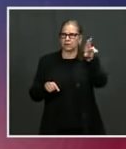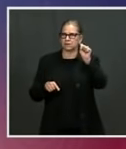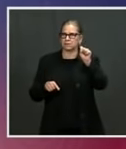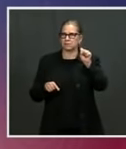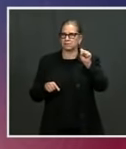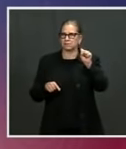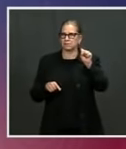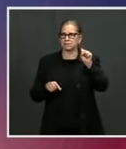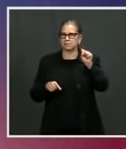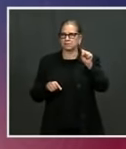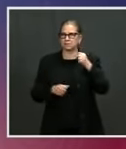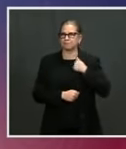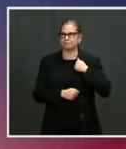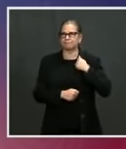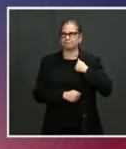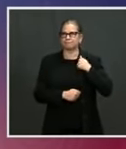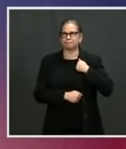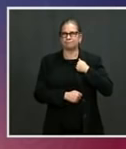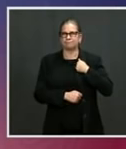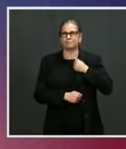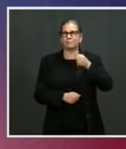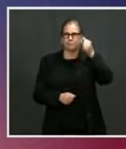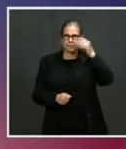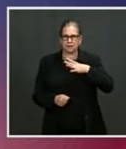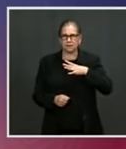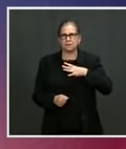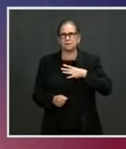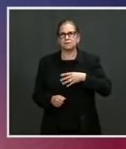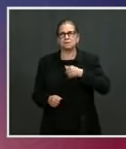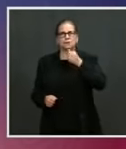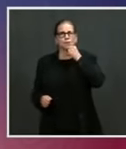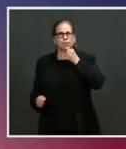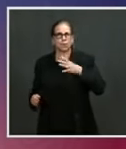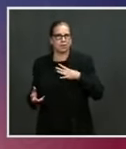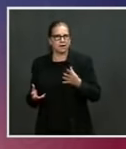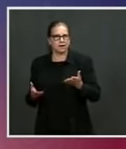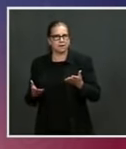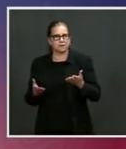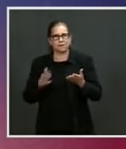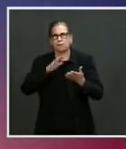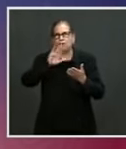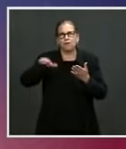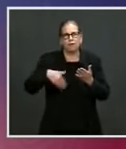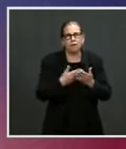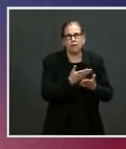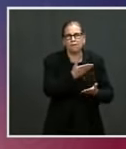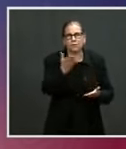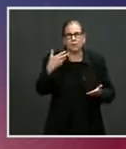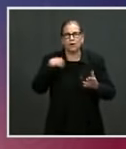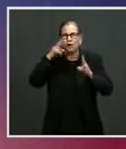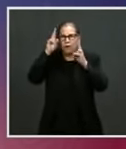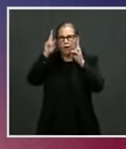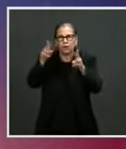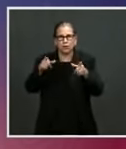Women and men, all those we honor today, gave their lives for their